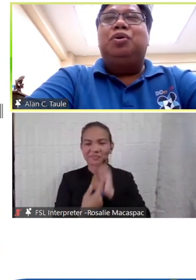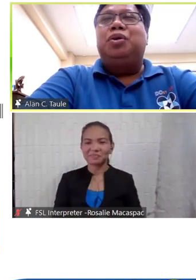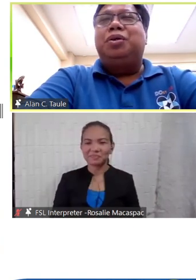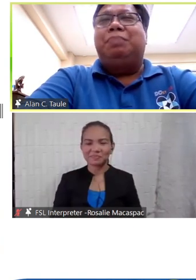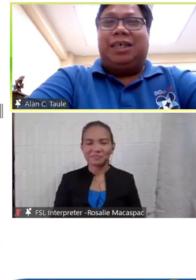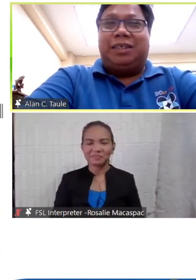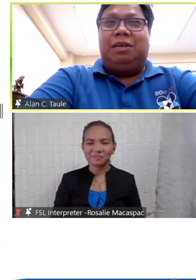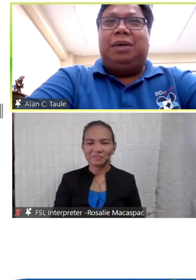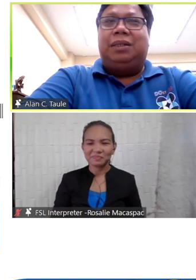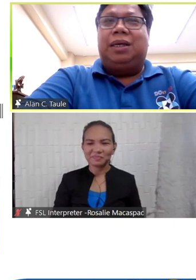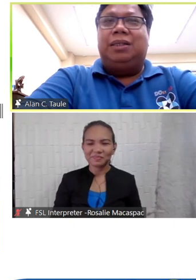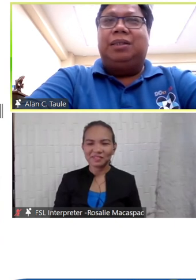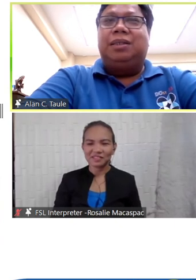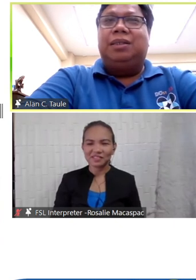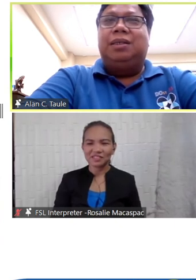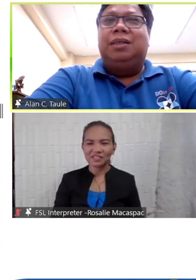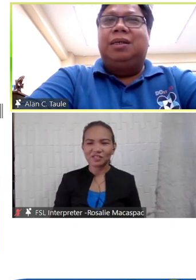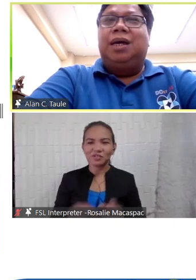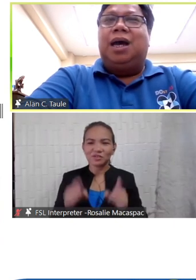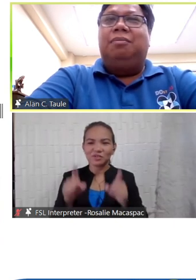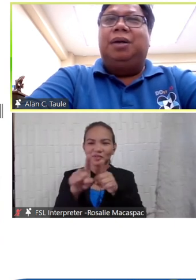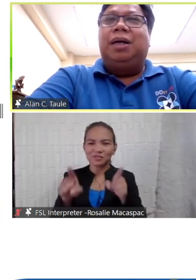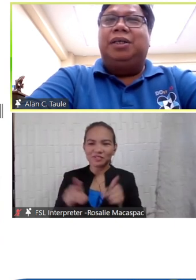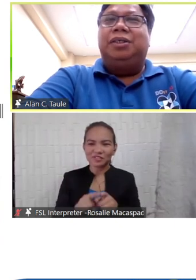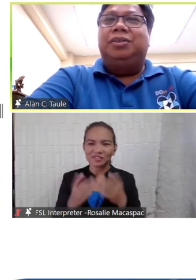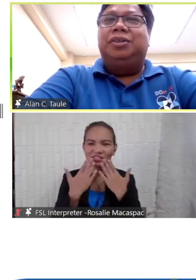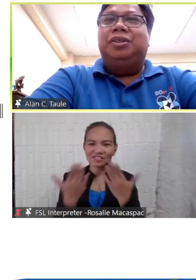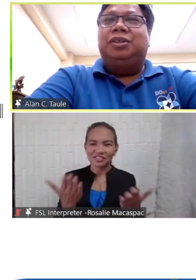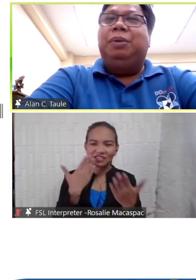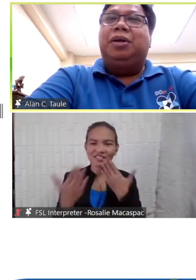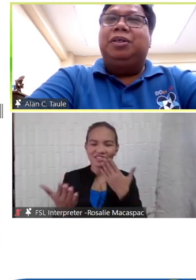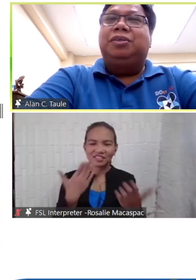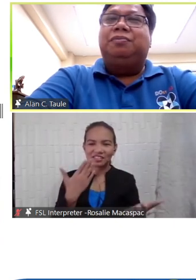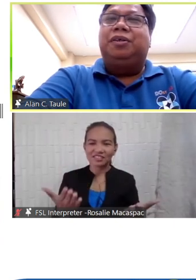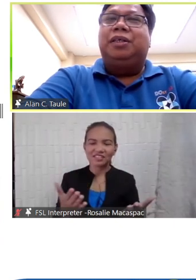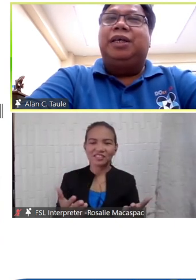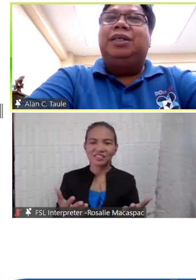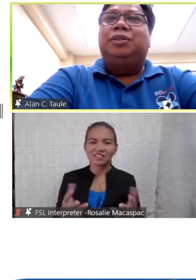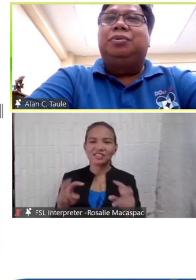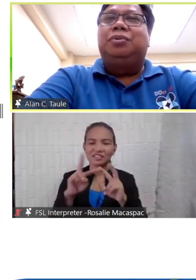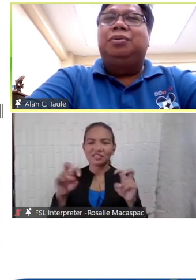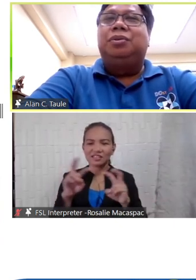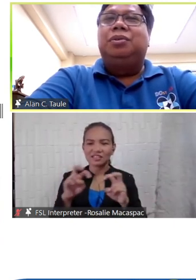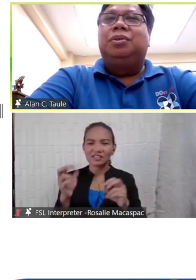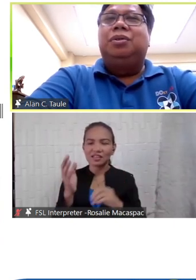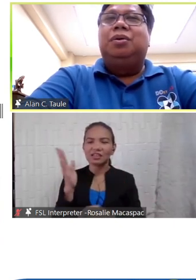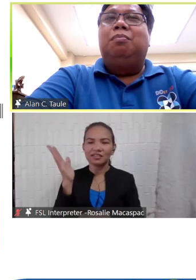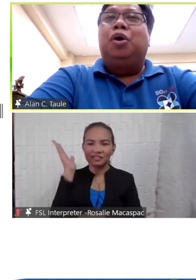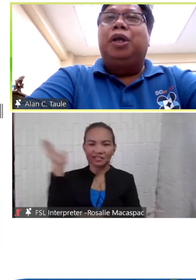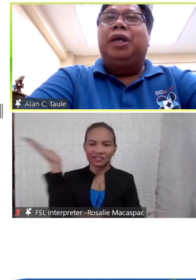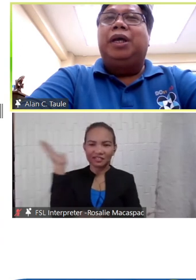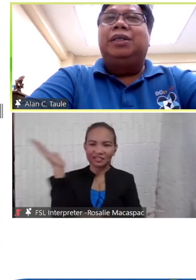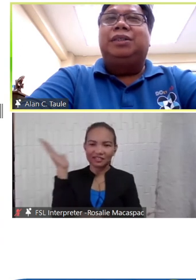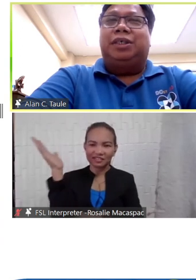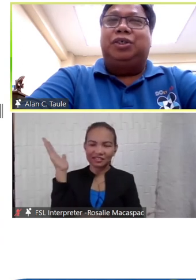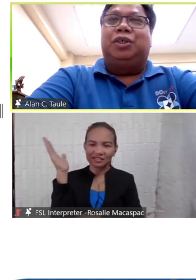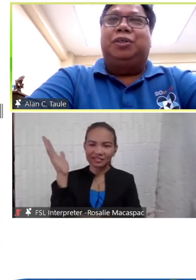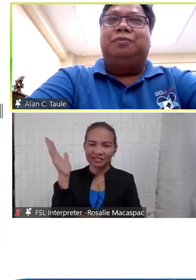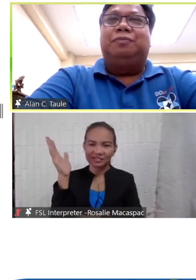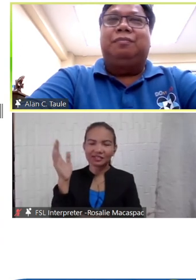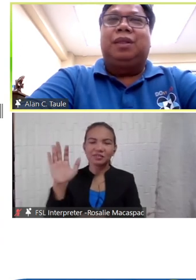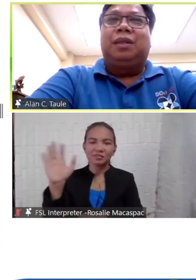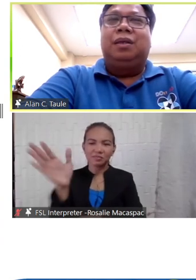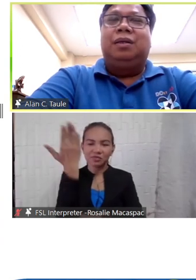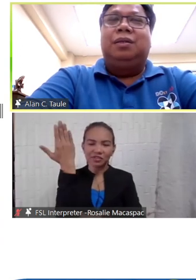Atin din pong pasasalamatan ang mga resource speakers for the day 2 morning